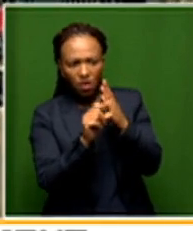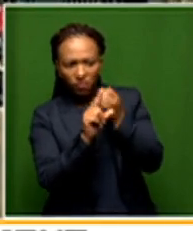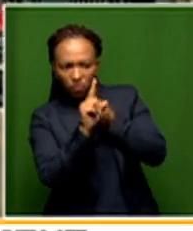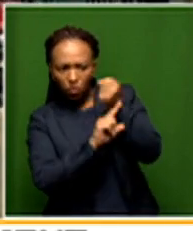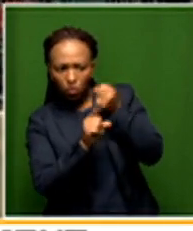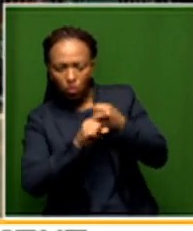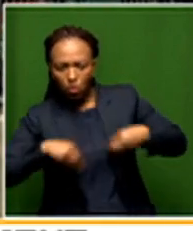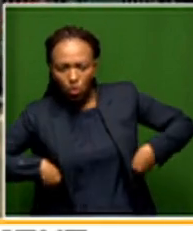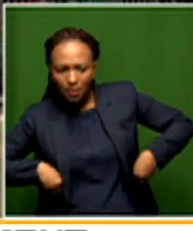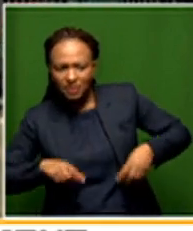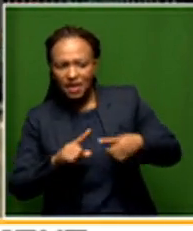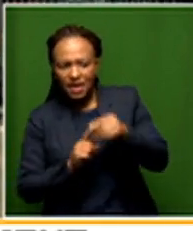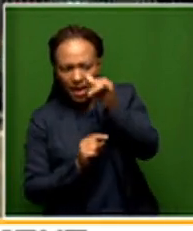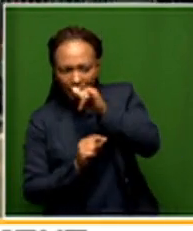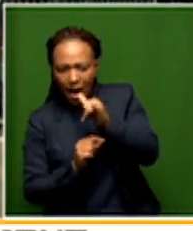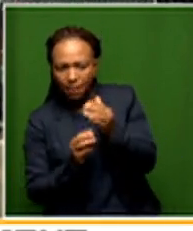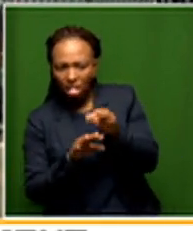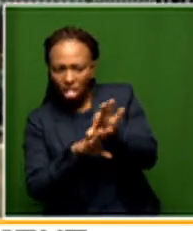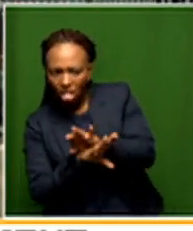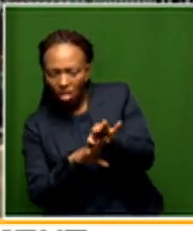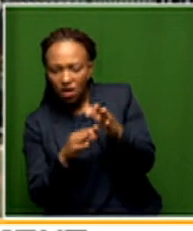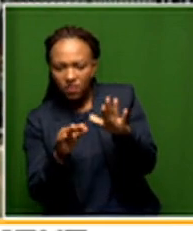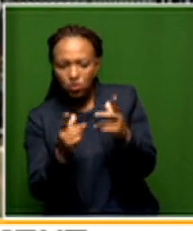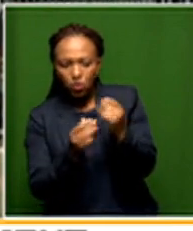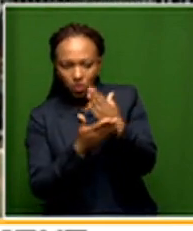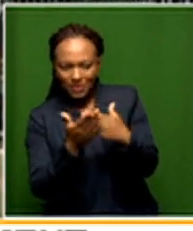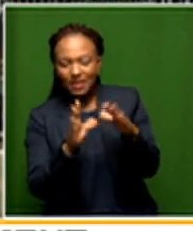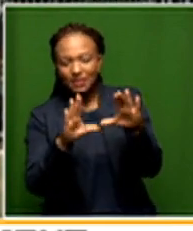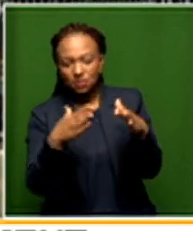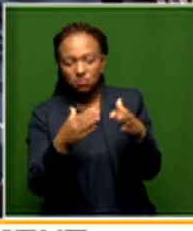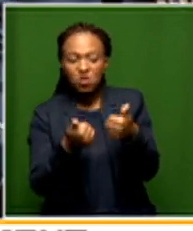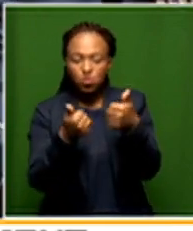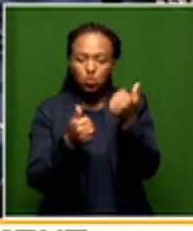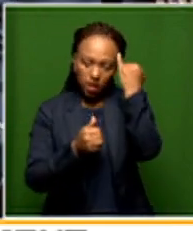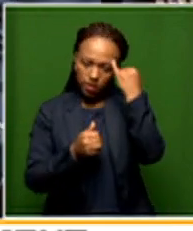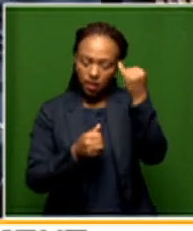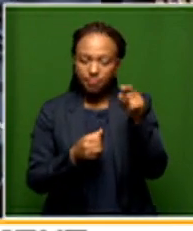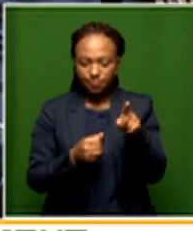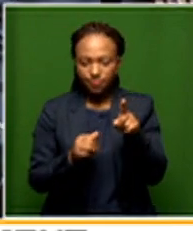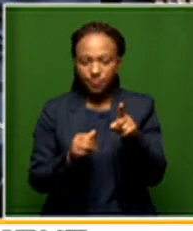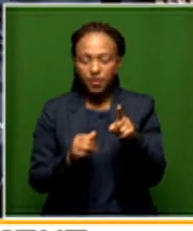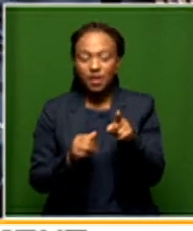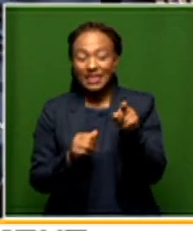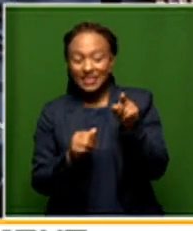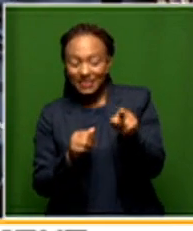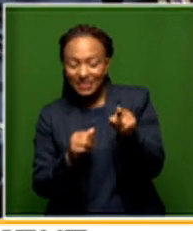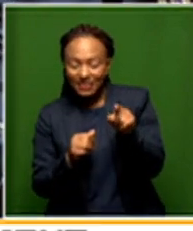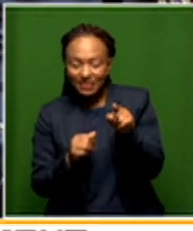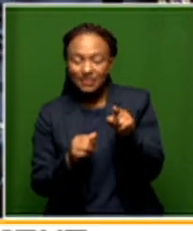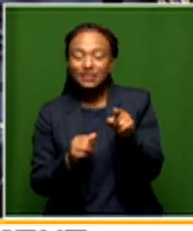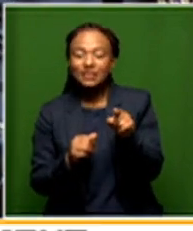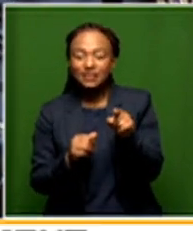and white-collar crime sector is a good one, and it is one that